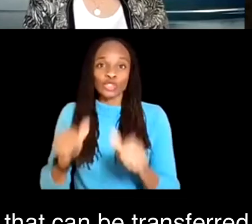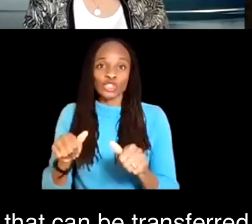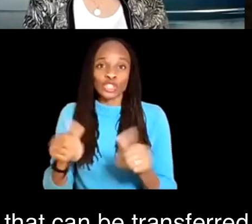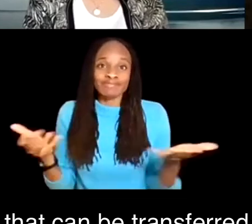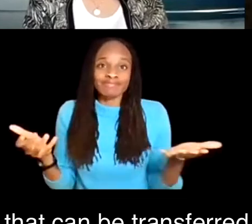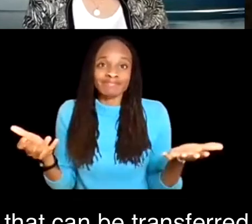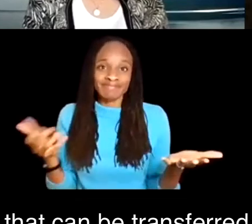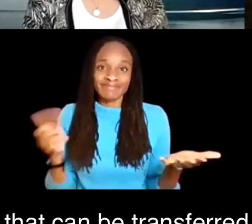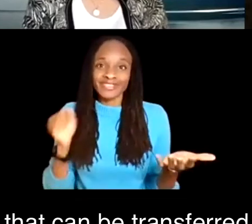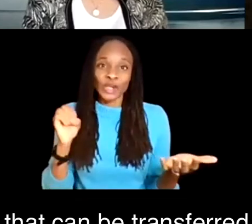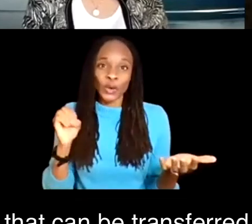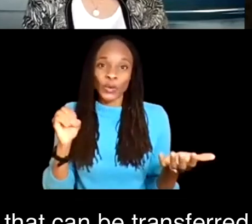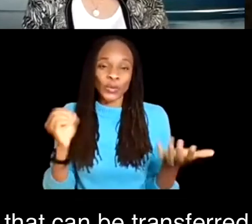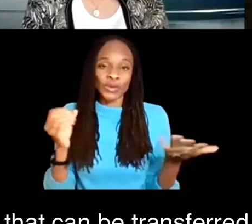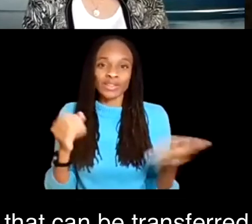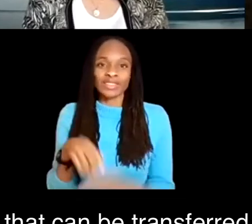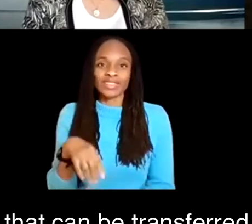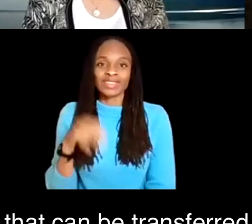So